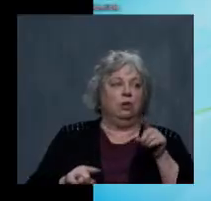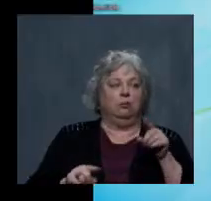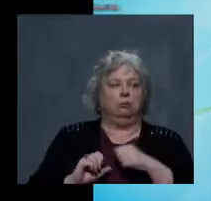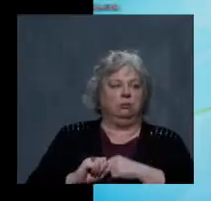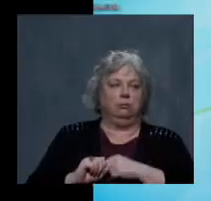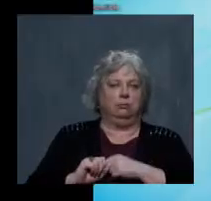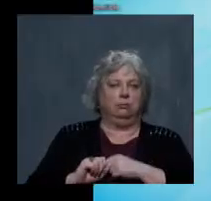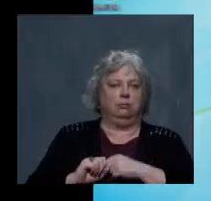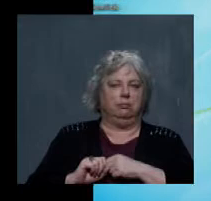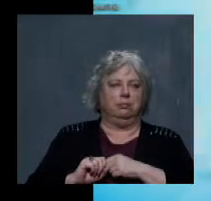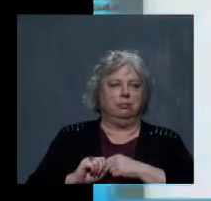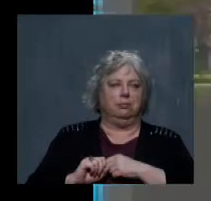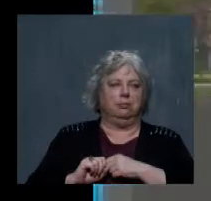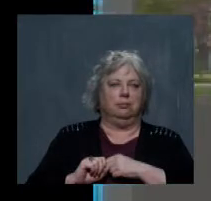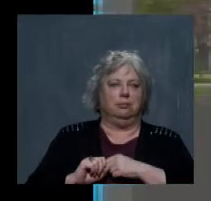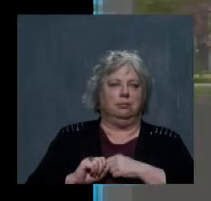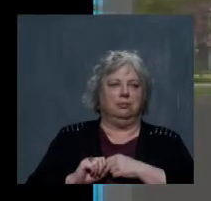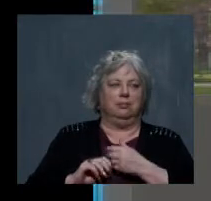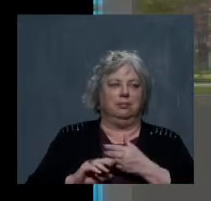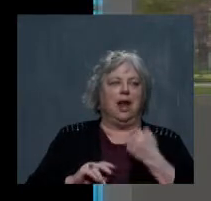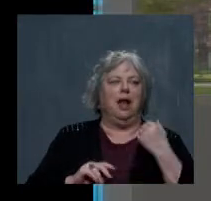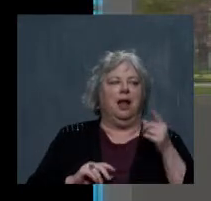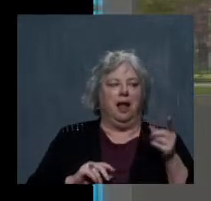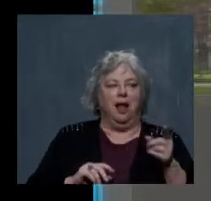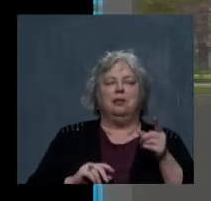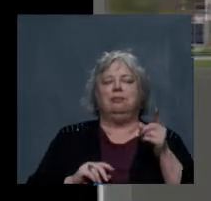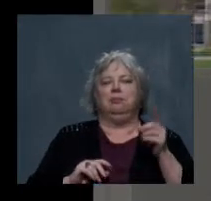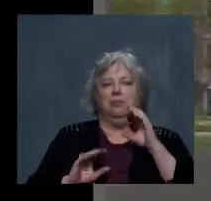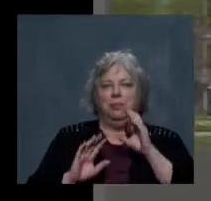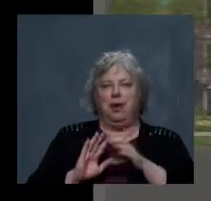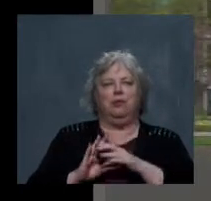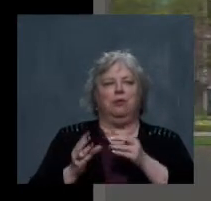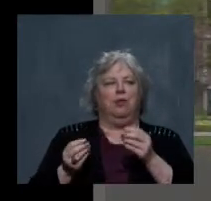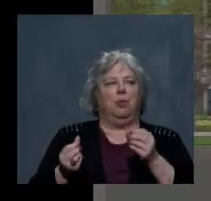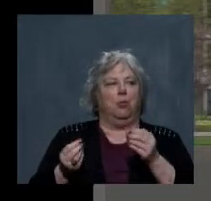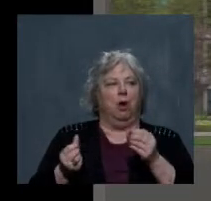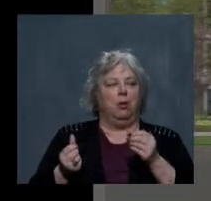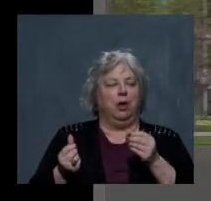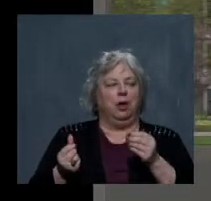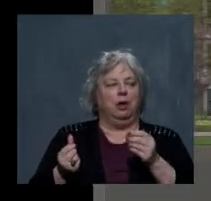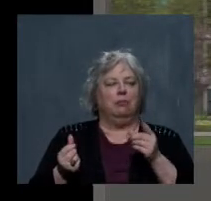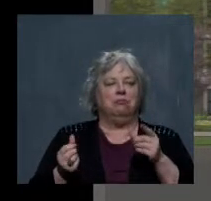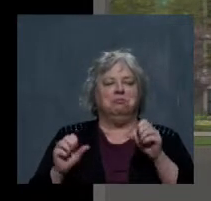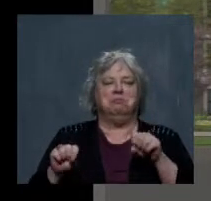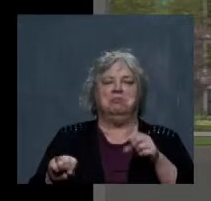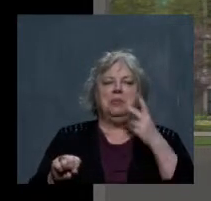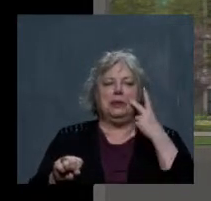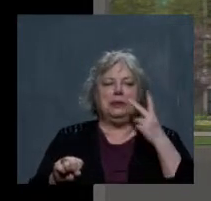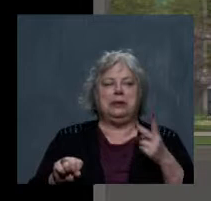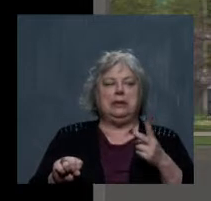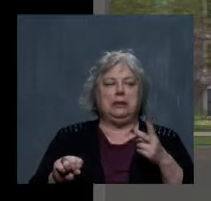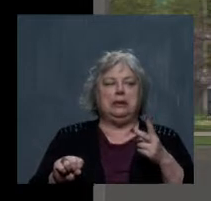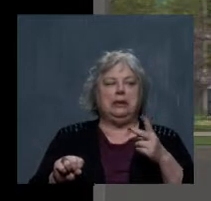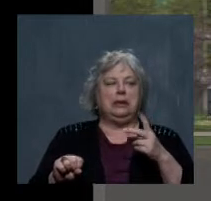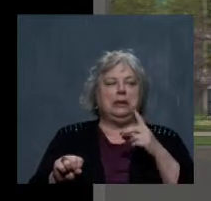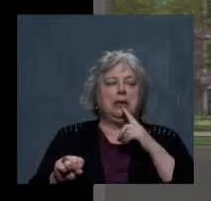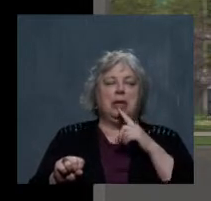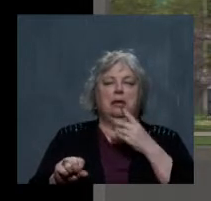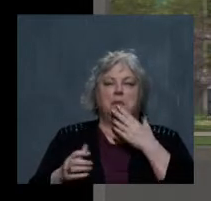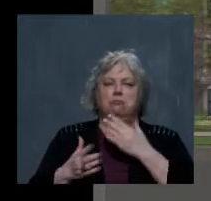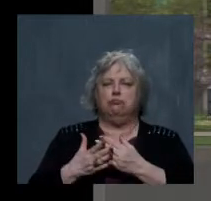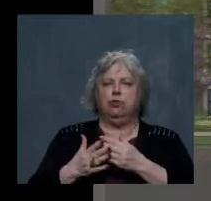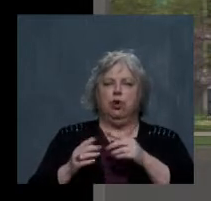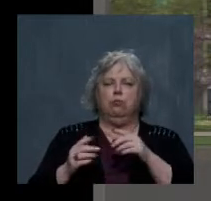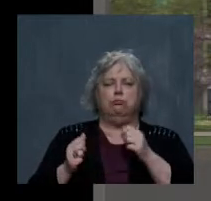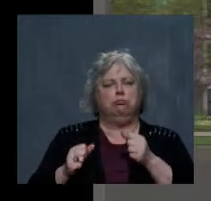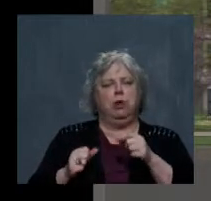let's see here. There was a picture on the screen. Okay, this is a picture of the property. You can see how quality, it's a quality, very,